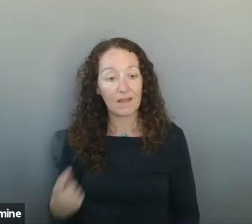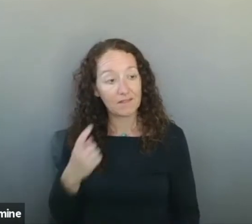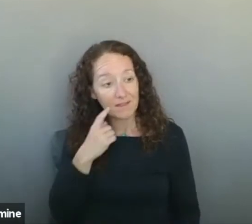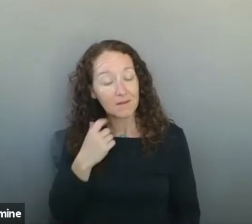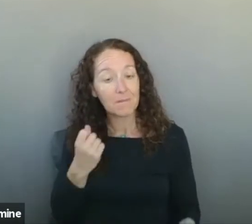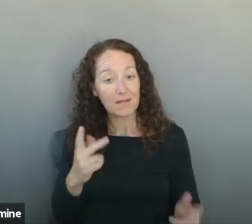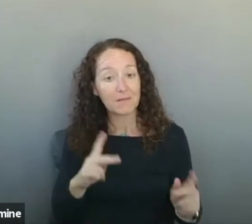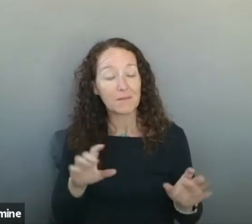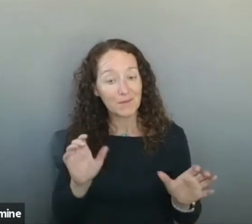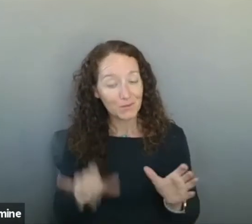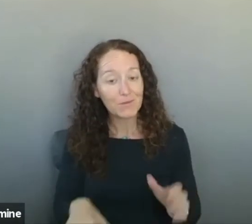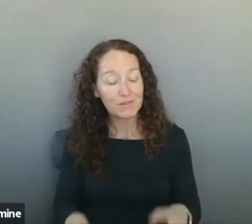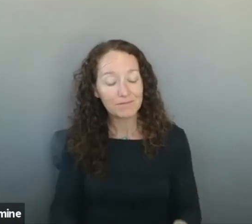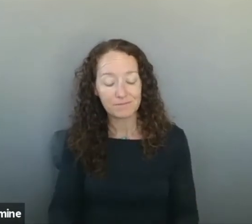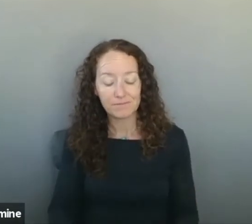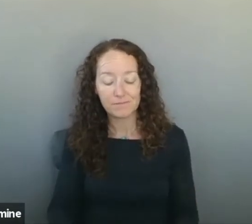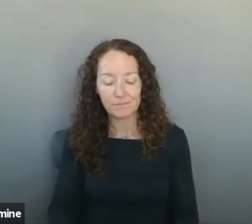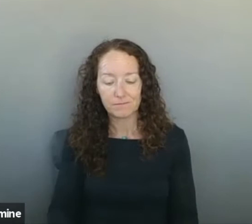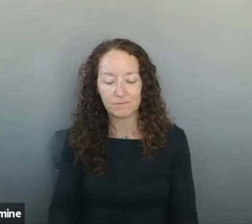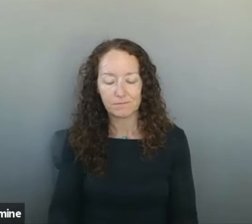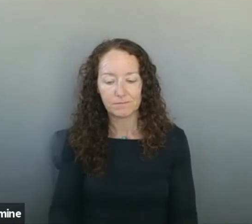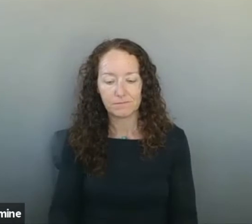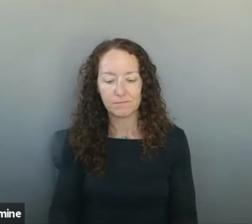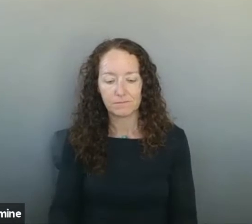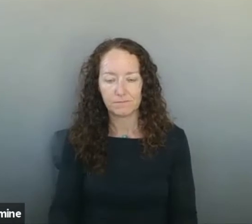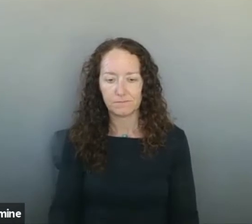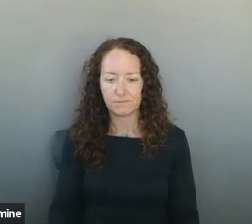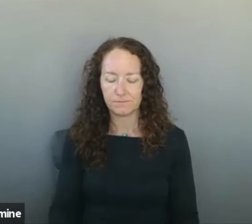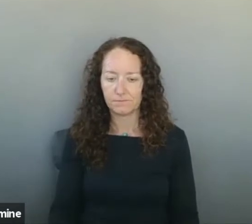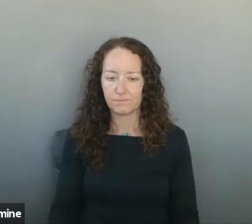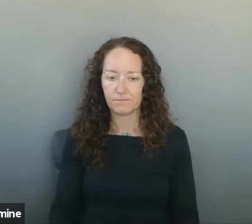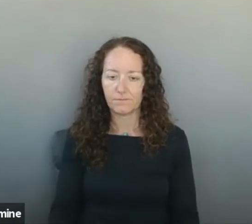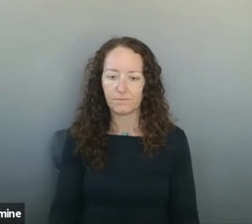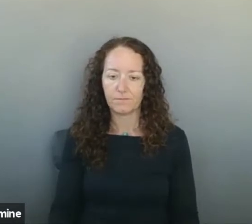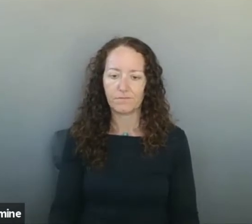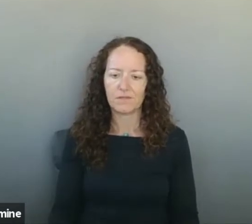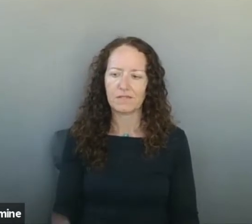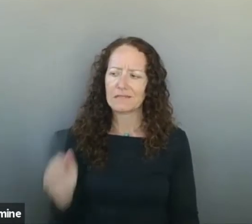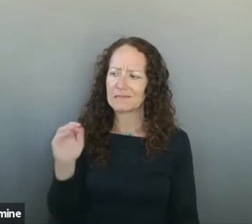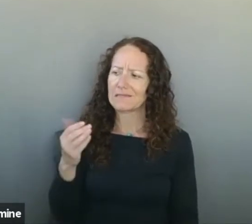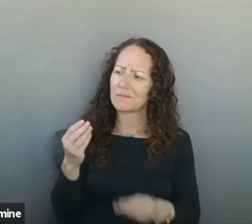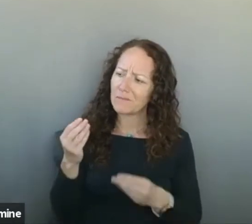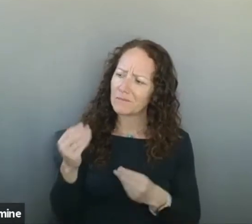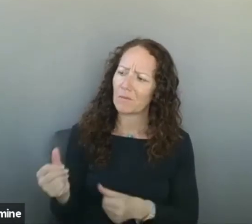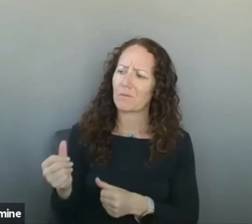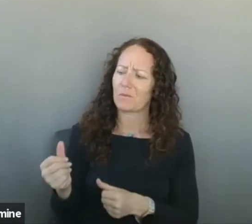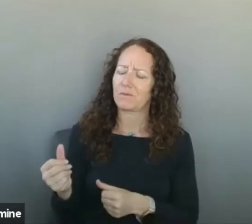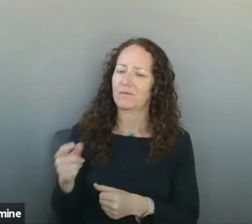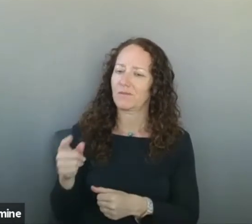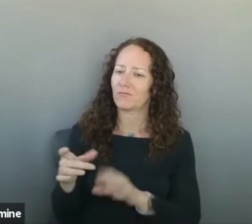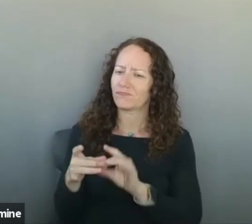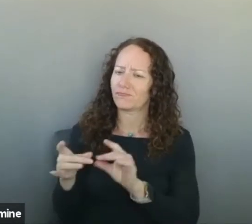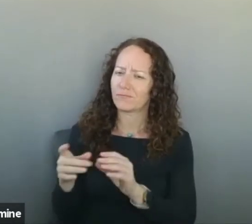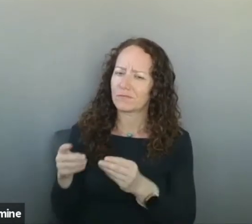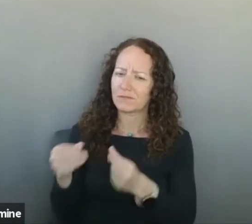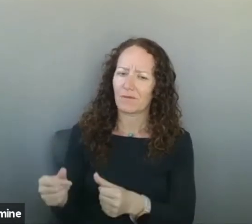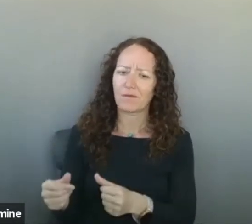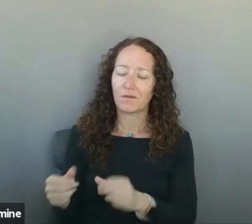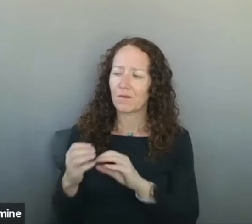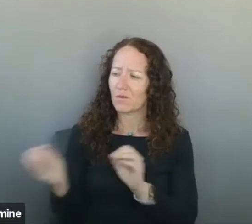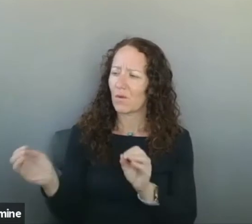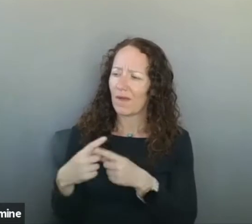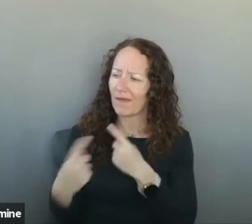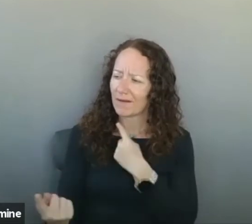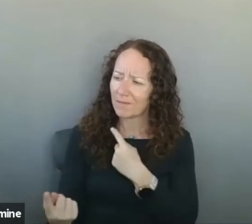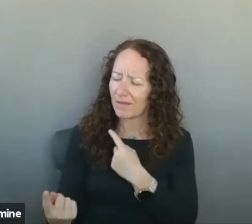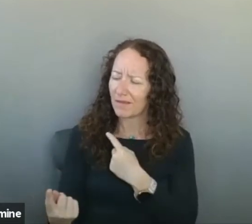more of that. And if it just were that, like, it just sounds so smooth. You made it sound so smooth. And you don't make any enemies, and you don't get